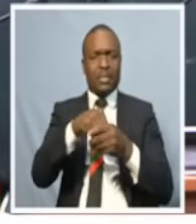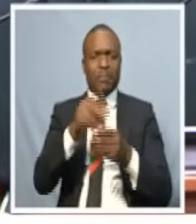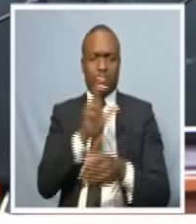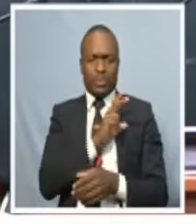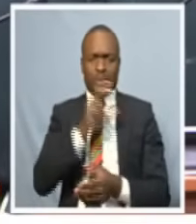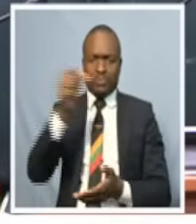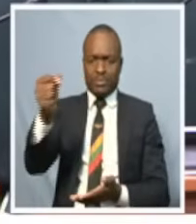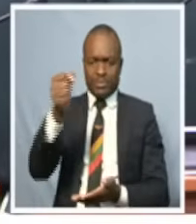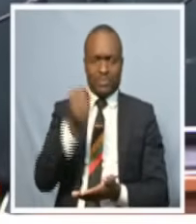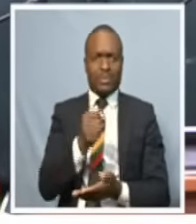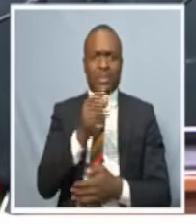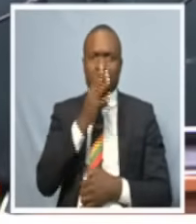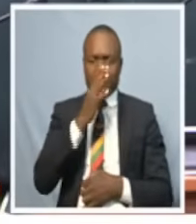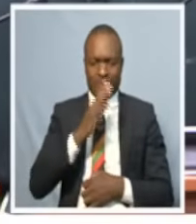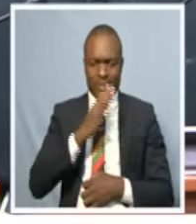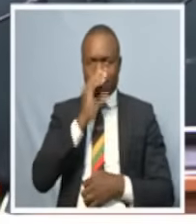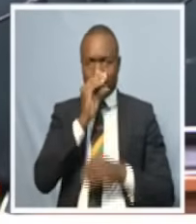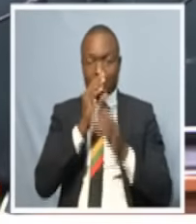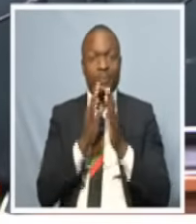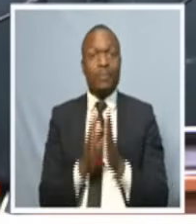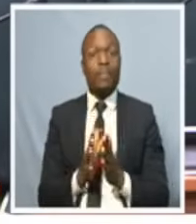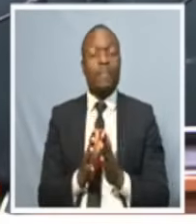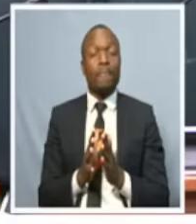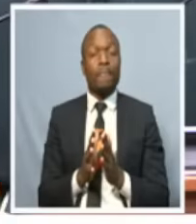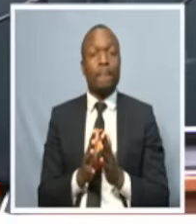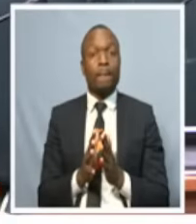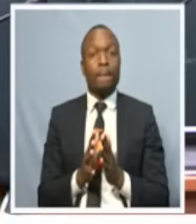recruitment. Madam Speaker,